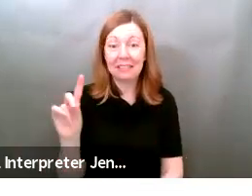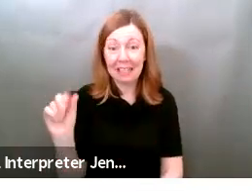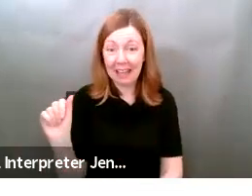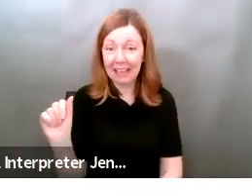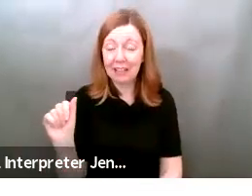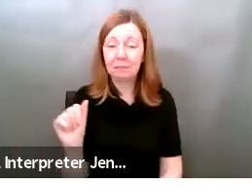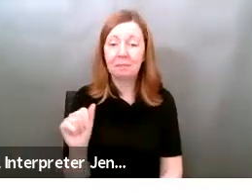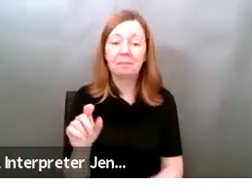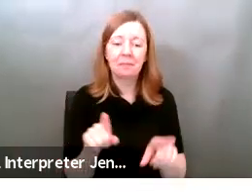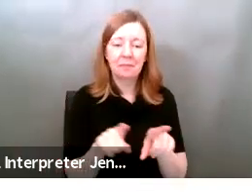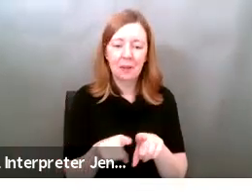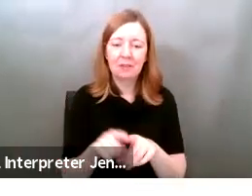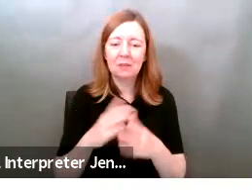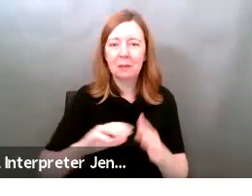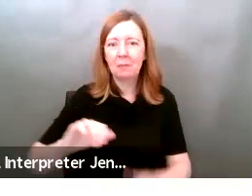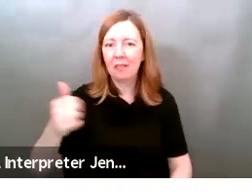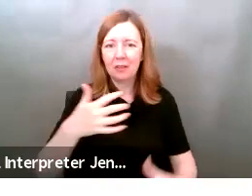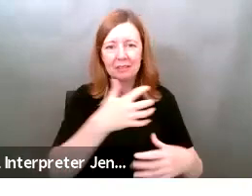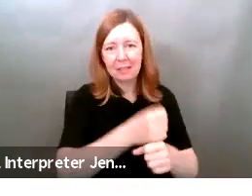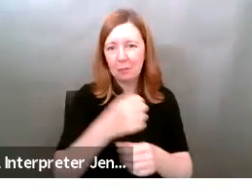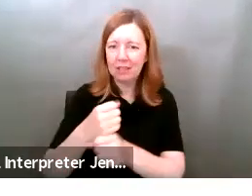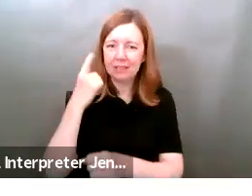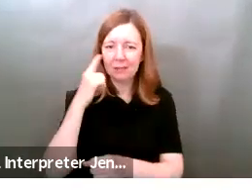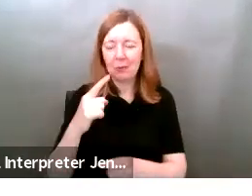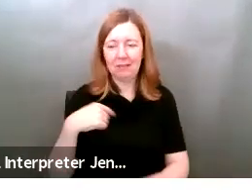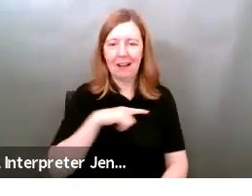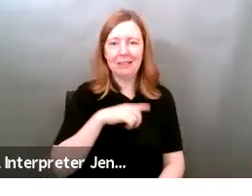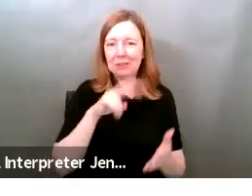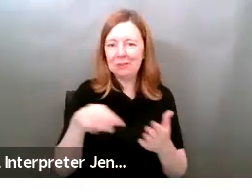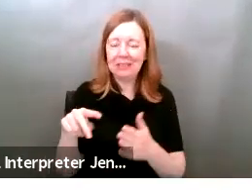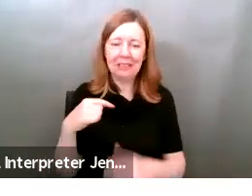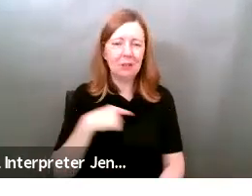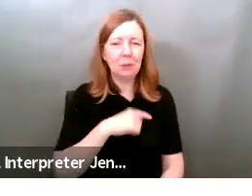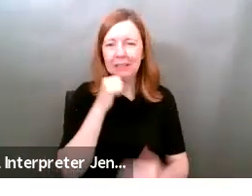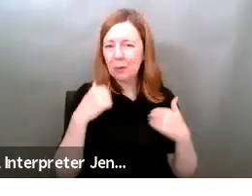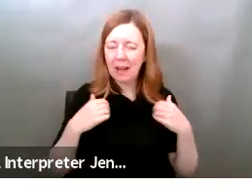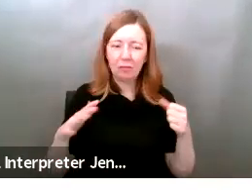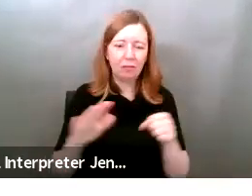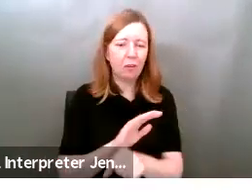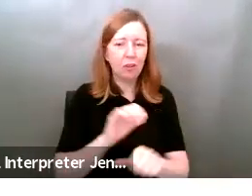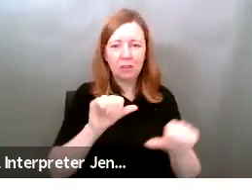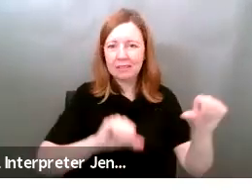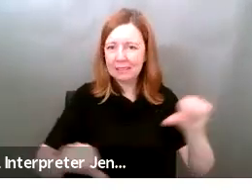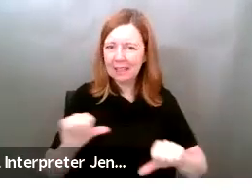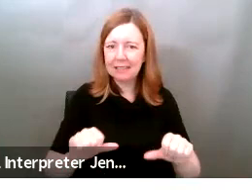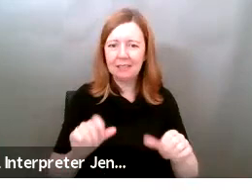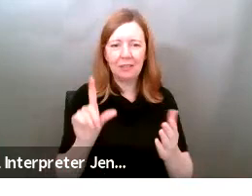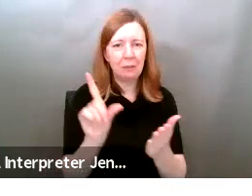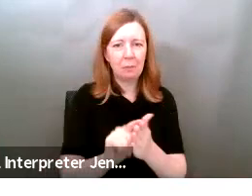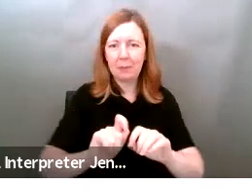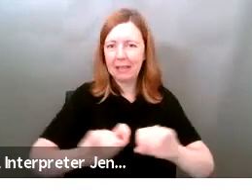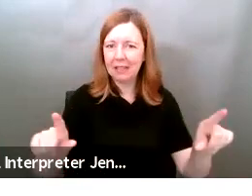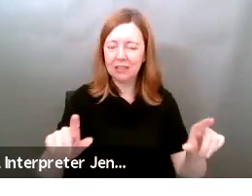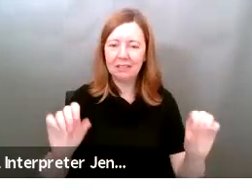some other summaries for lay people. We don't yet have the full scientific, well-organized publications that I